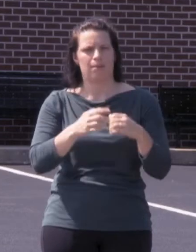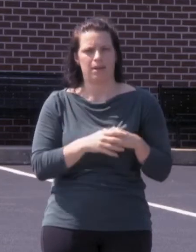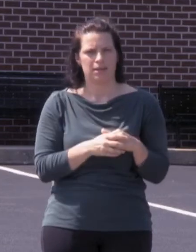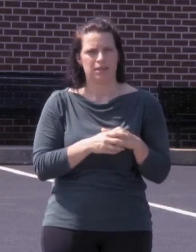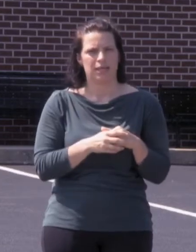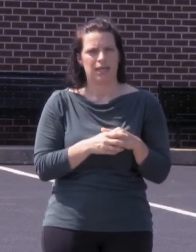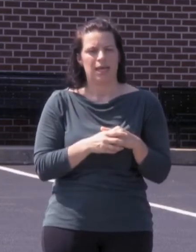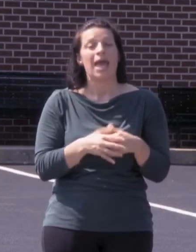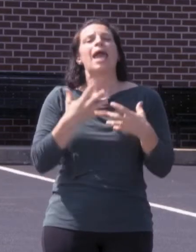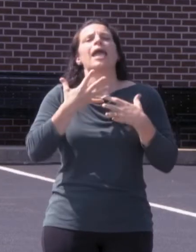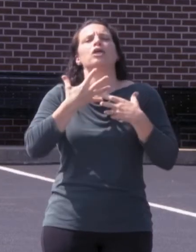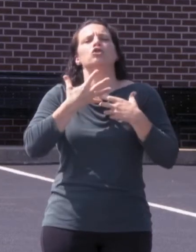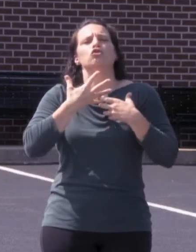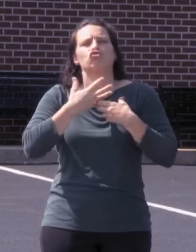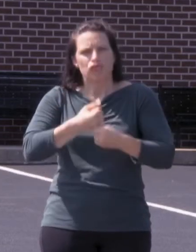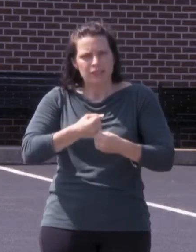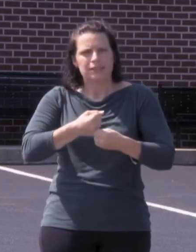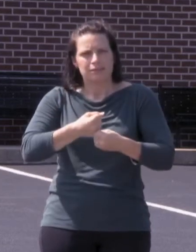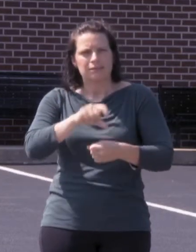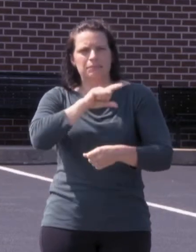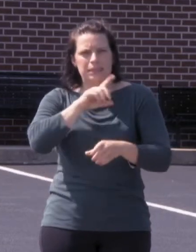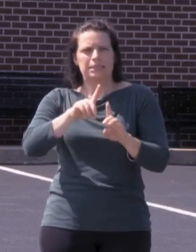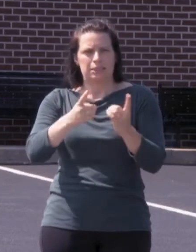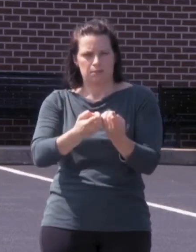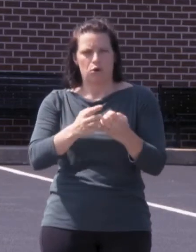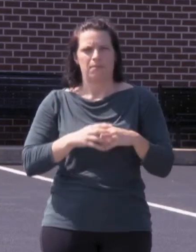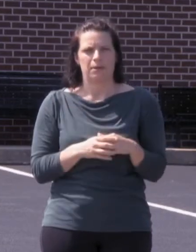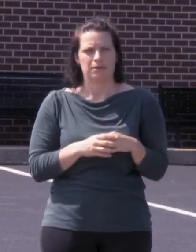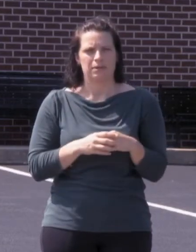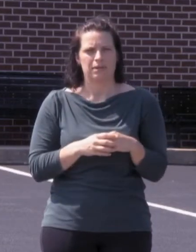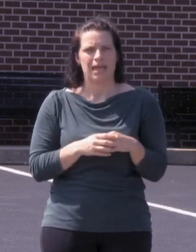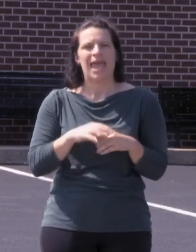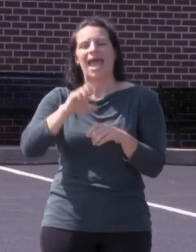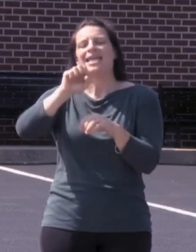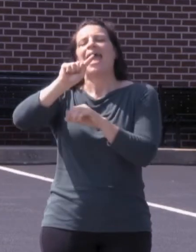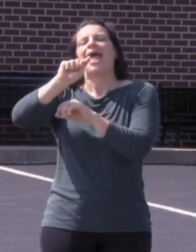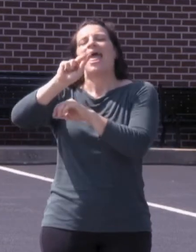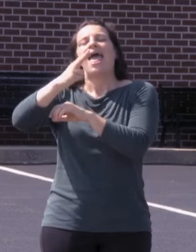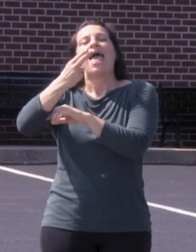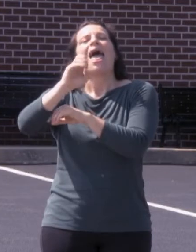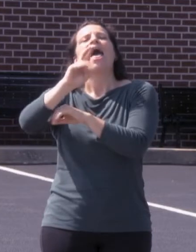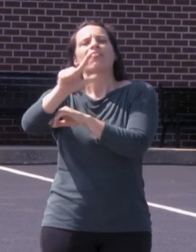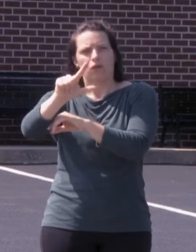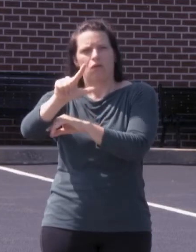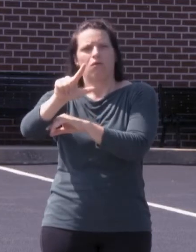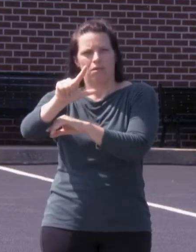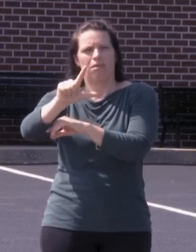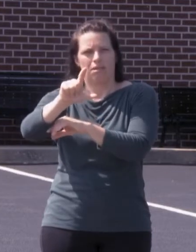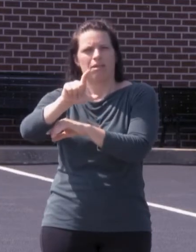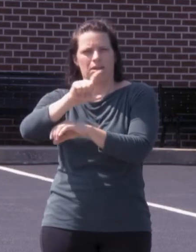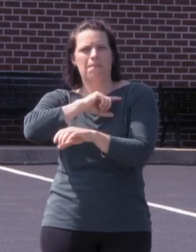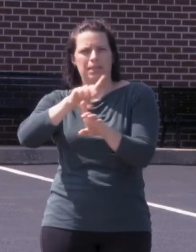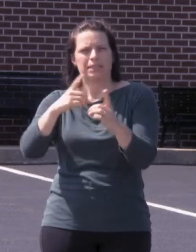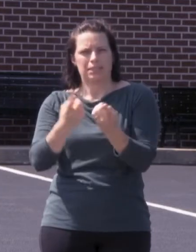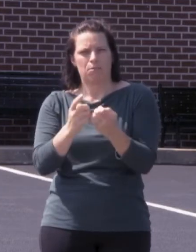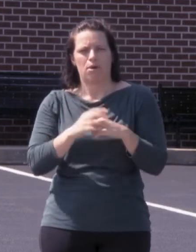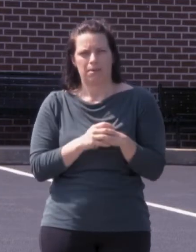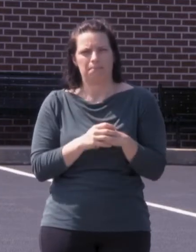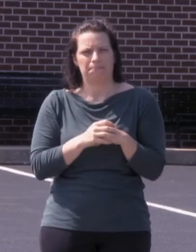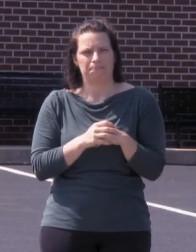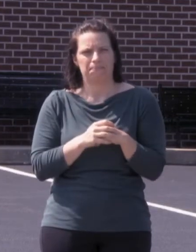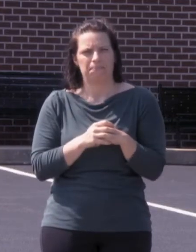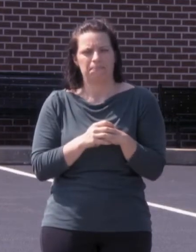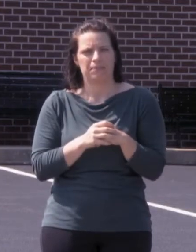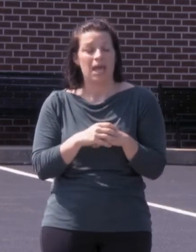a trustworthy police department, an ethical police department, and one that